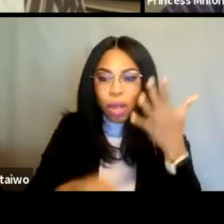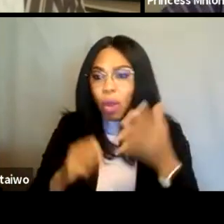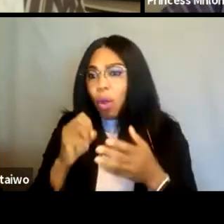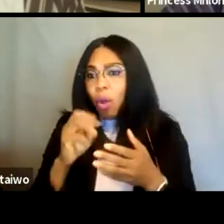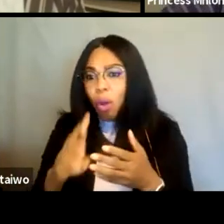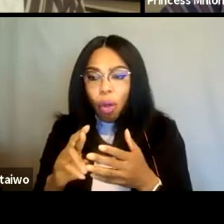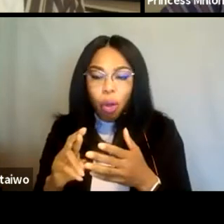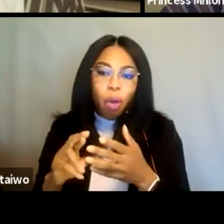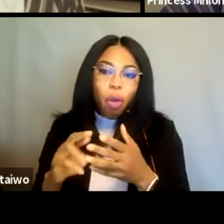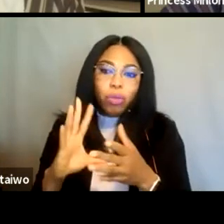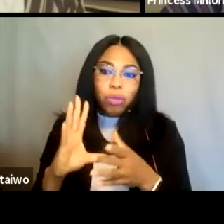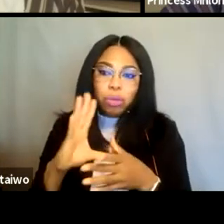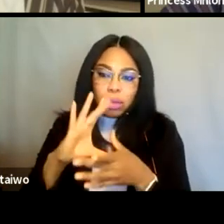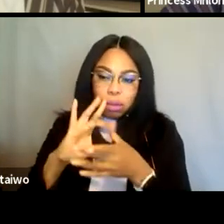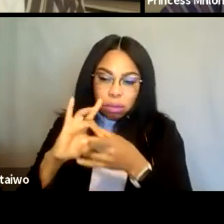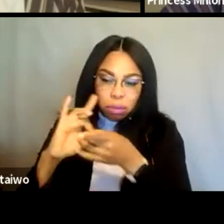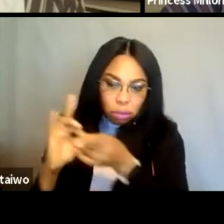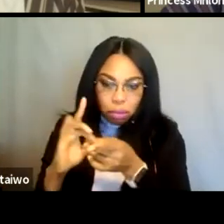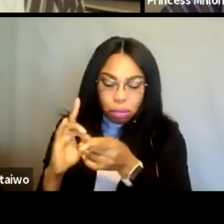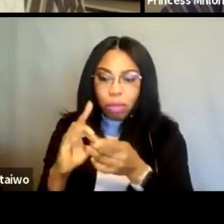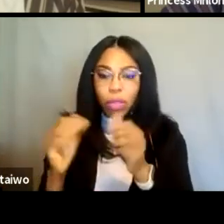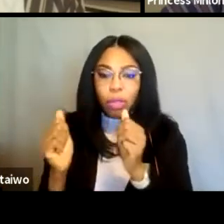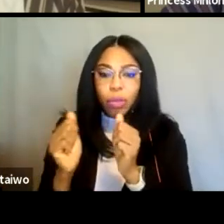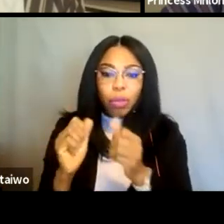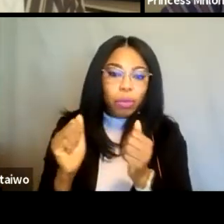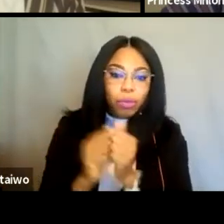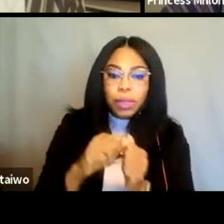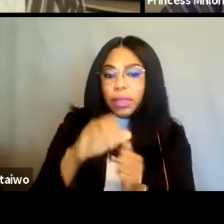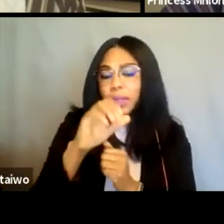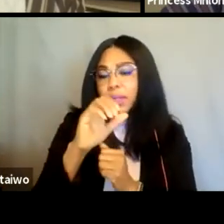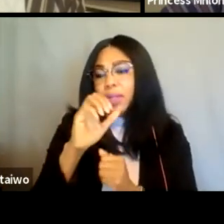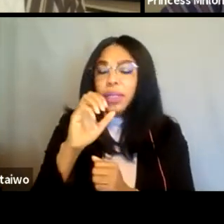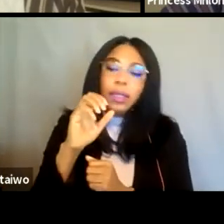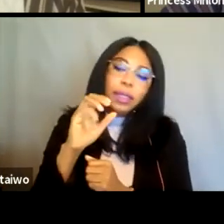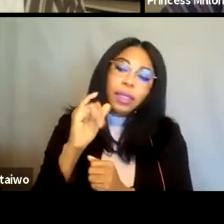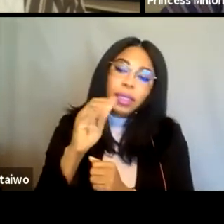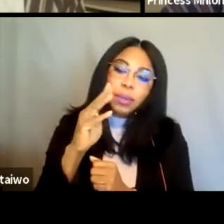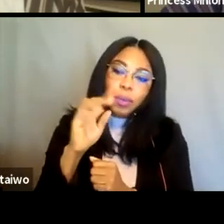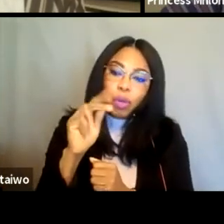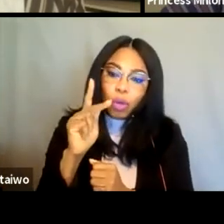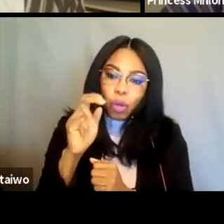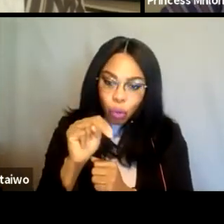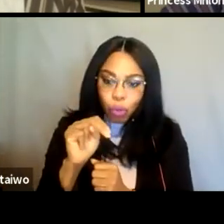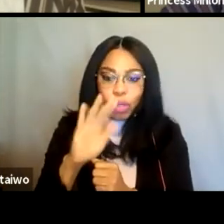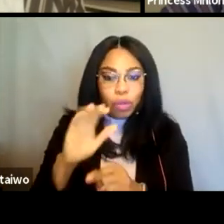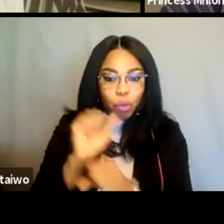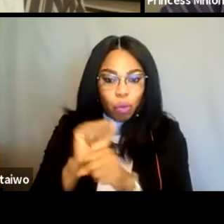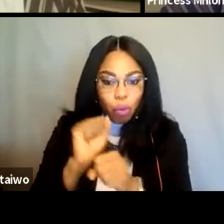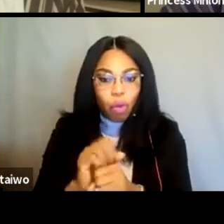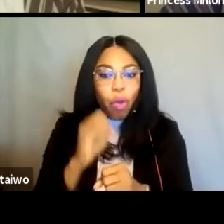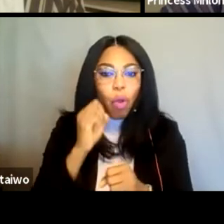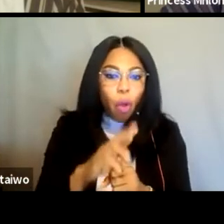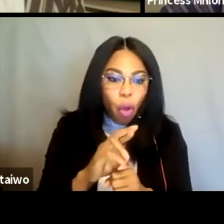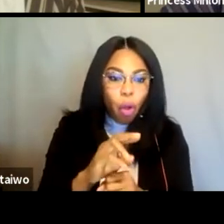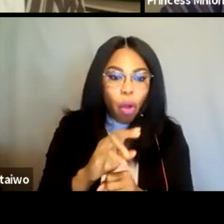the entanglement in Bokon's work, or to Prince's work, where as a director that